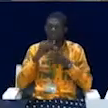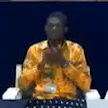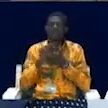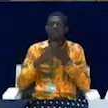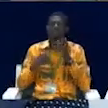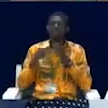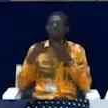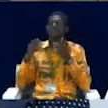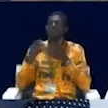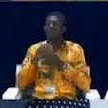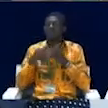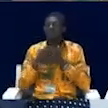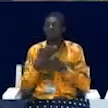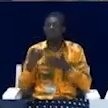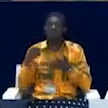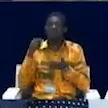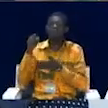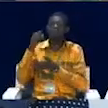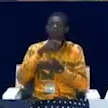if he said, you this,